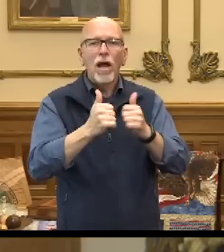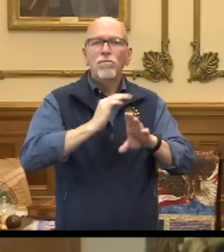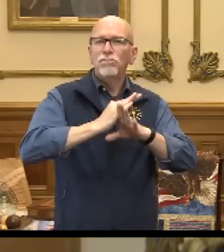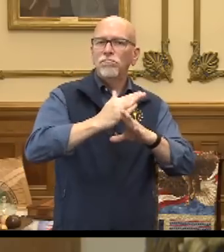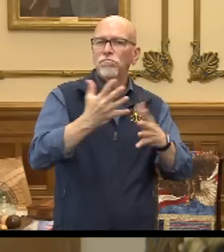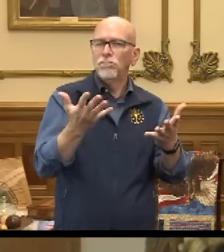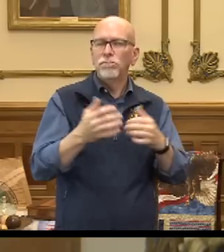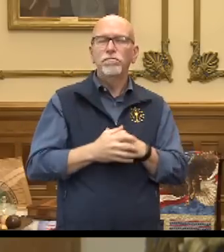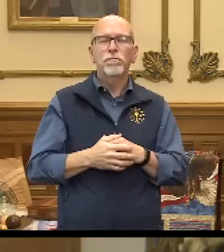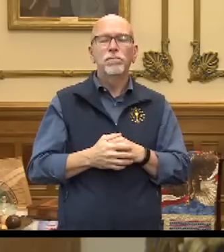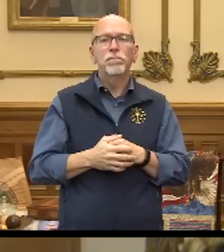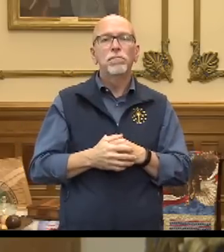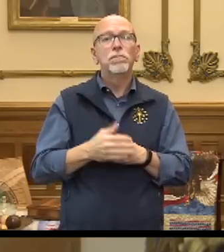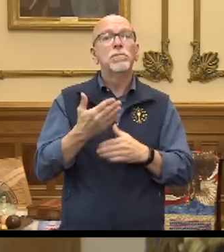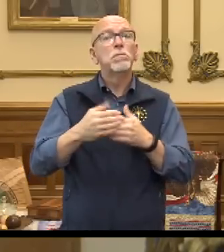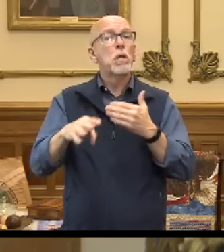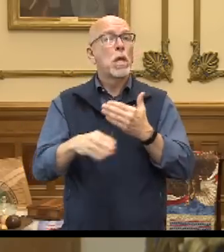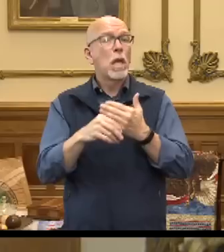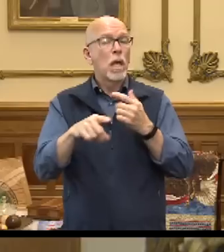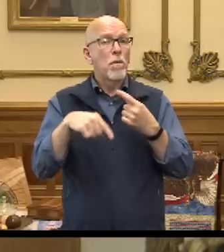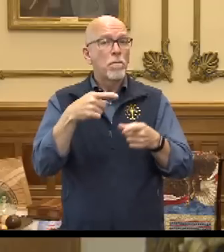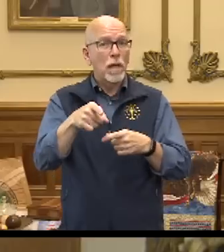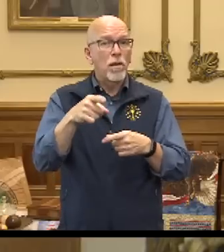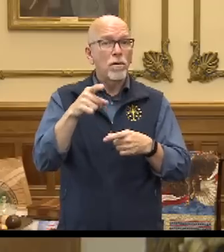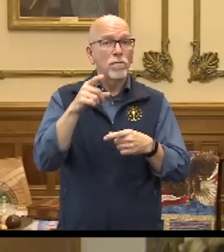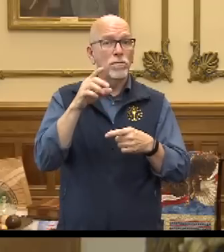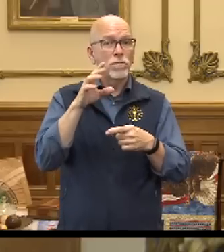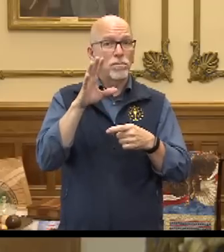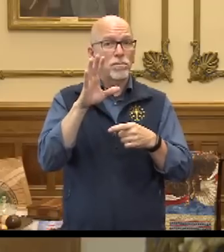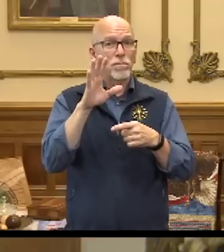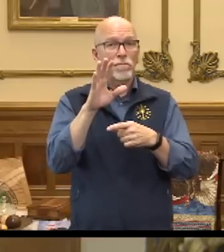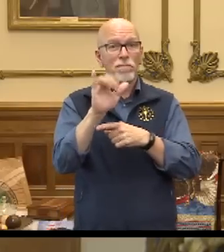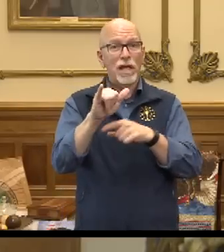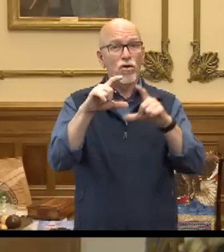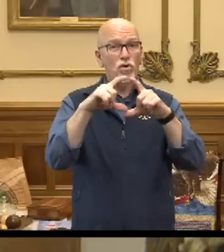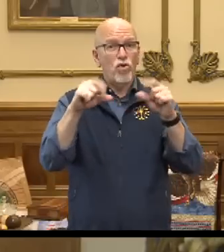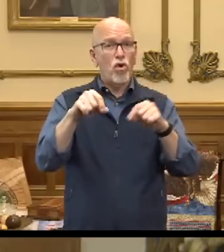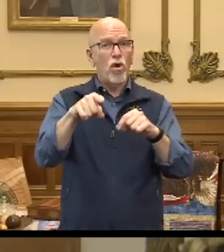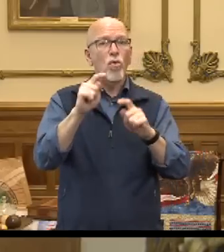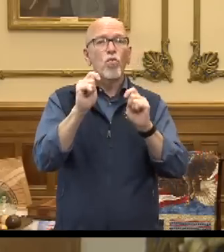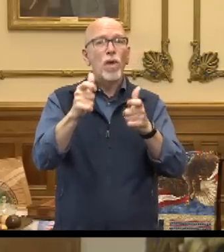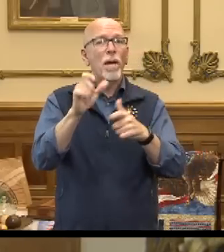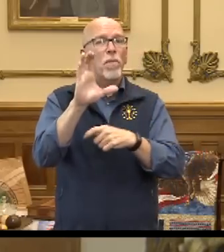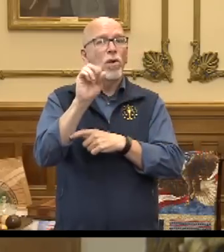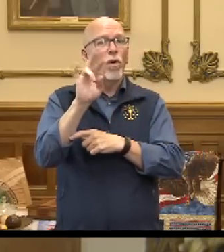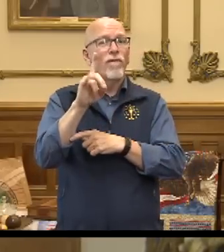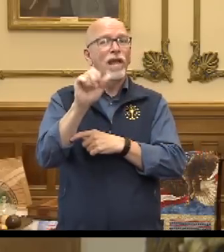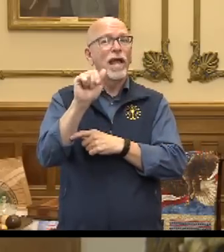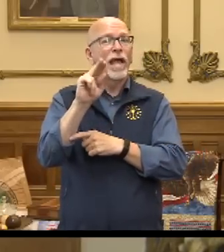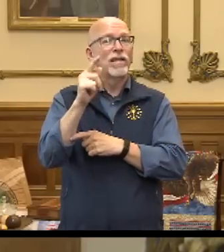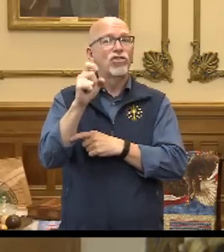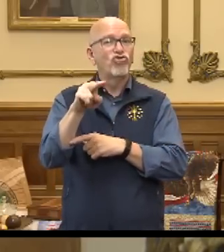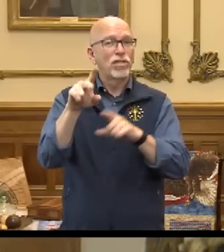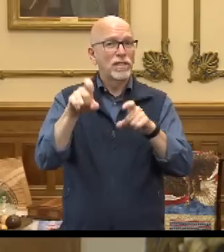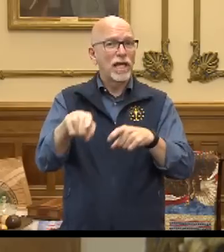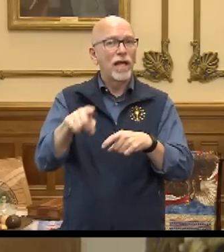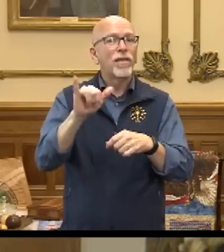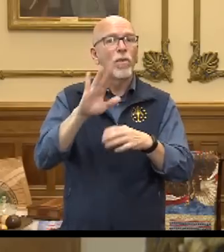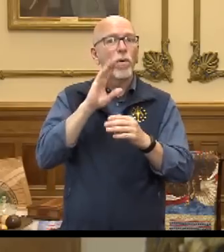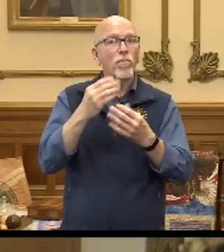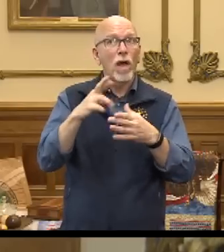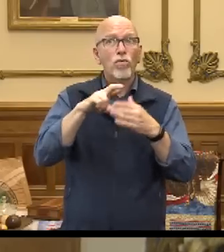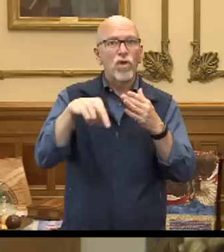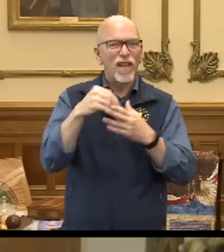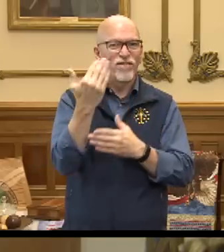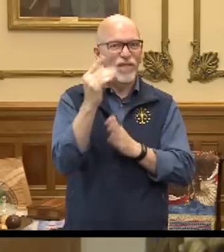A few additional words about the Abbott Bionex Now cards. These cards are rapid COVID-19 antigen tests that provide results within